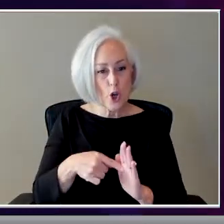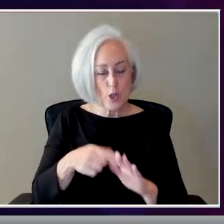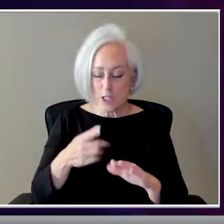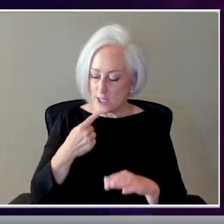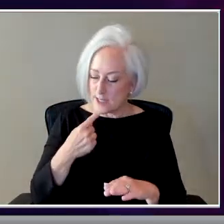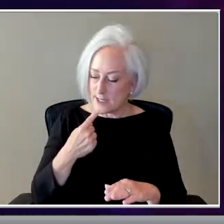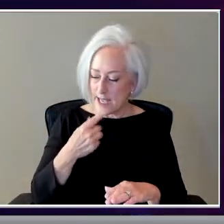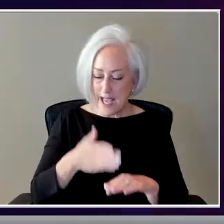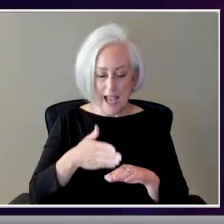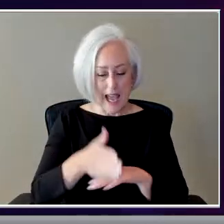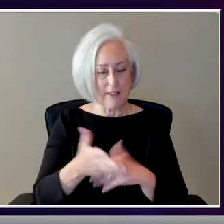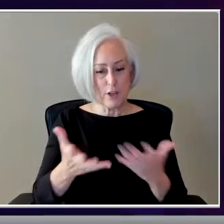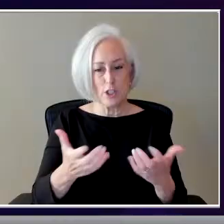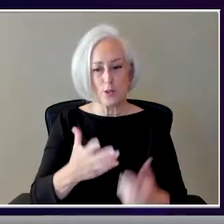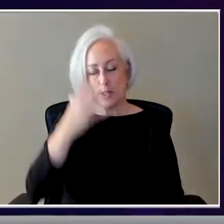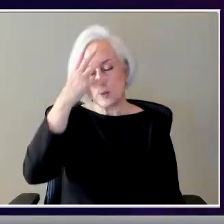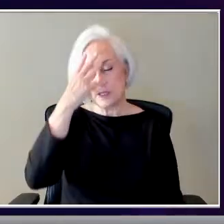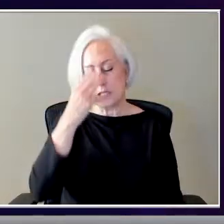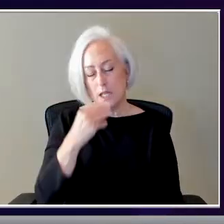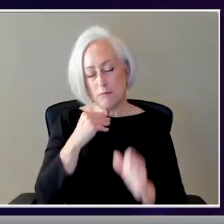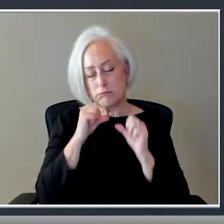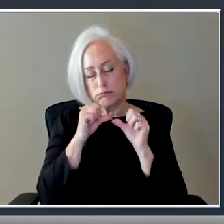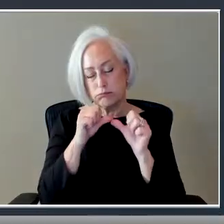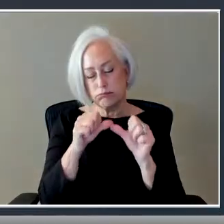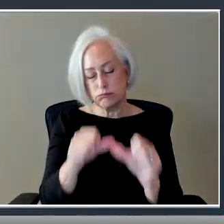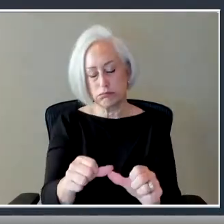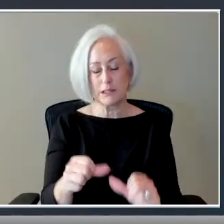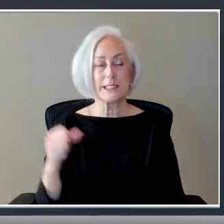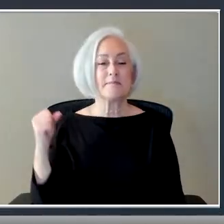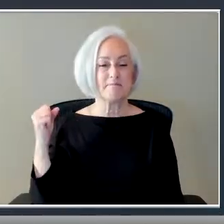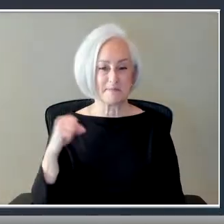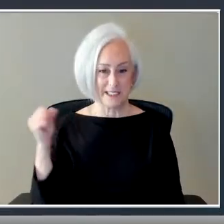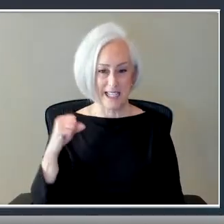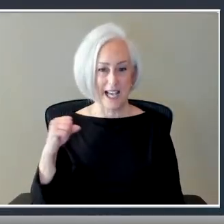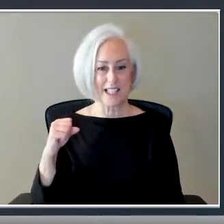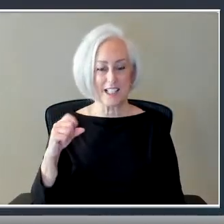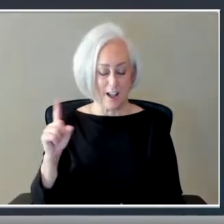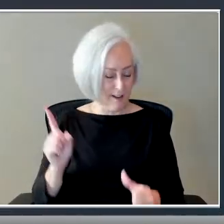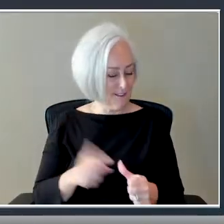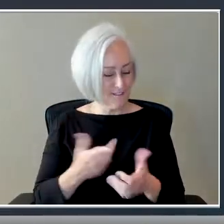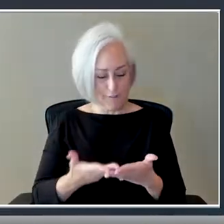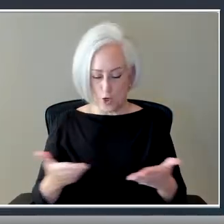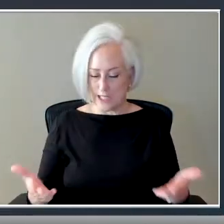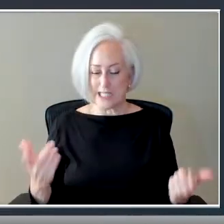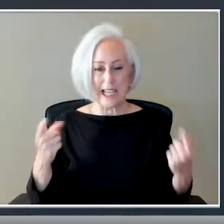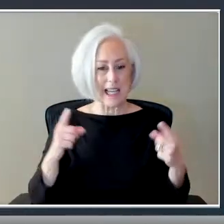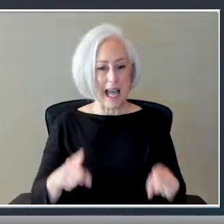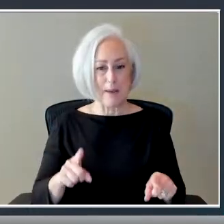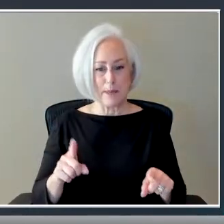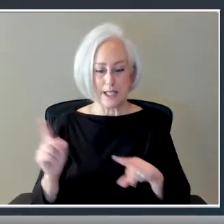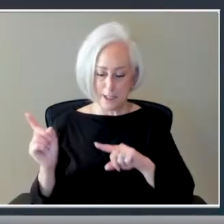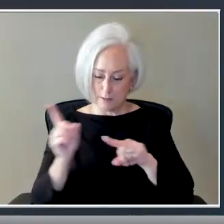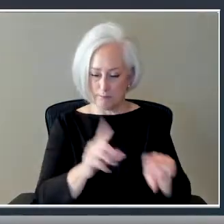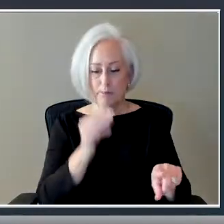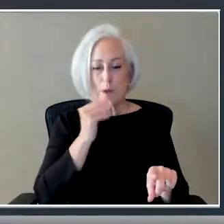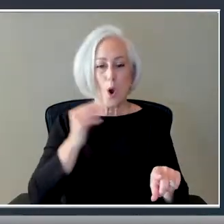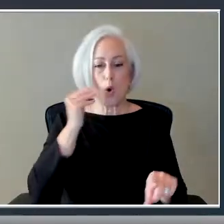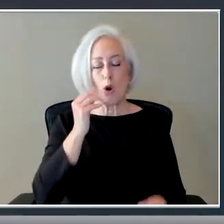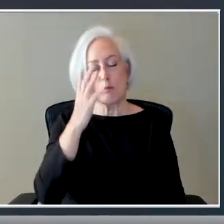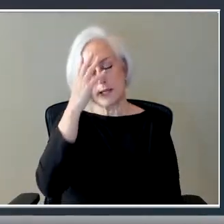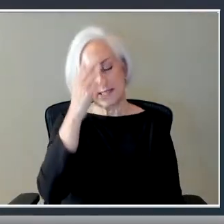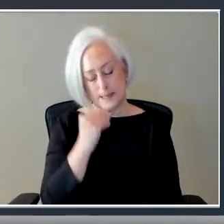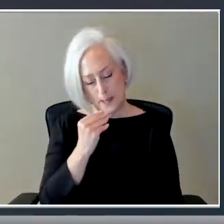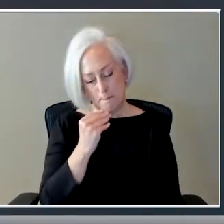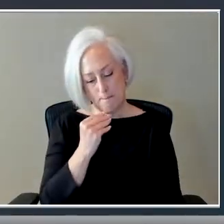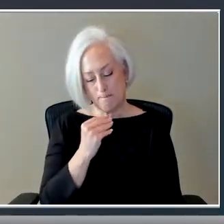to sleep a long time. Yes. Yep. The first thing I would do would be come home and take a nap. I would not go